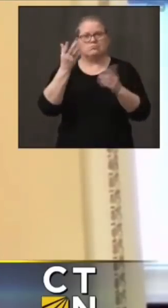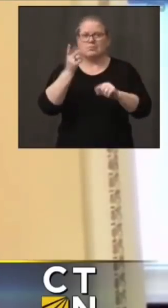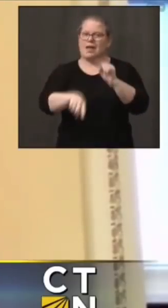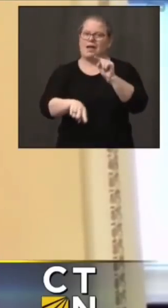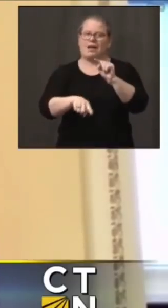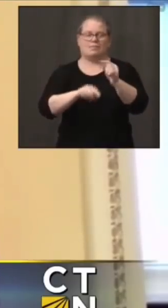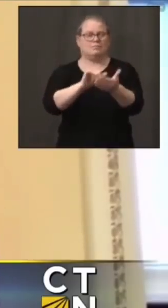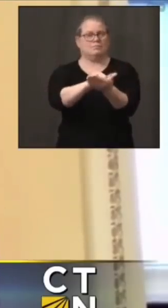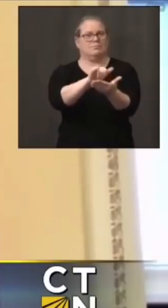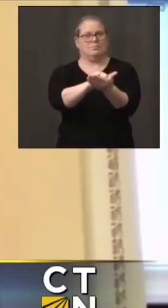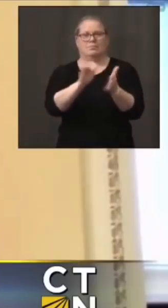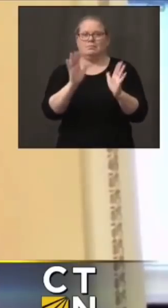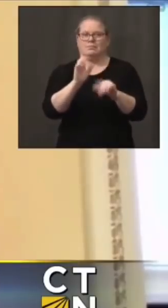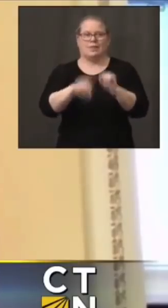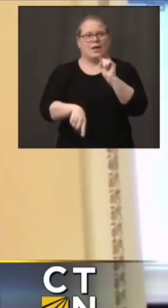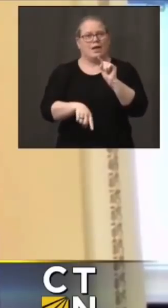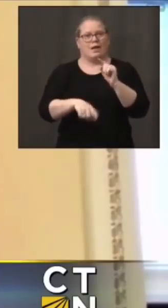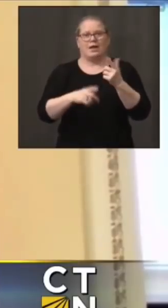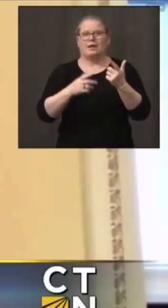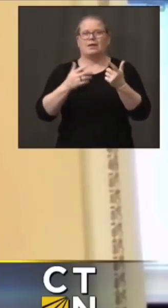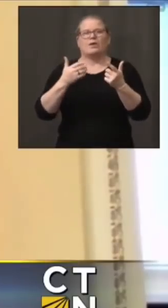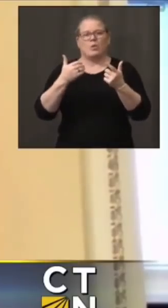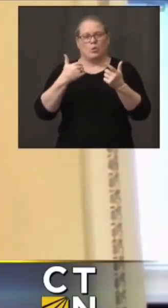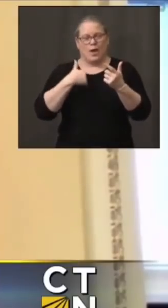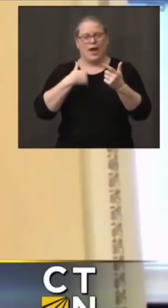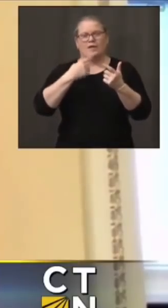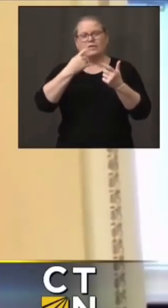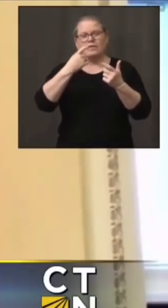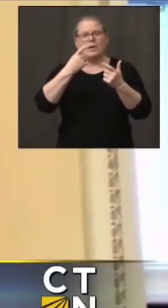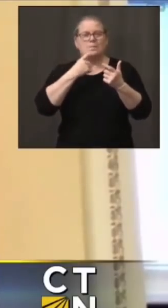That's why people go through metal detectors and coming through